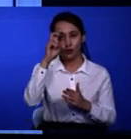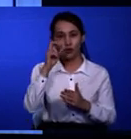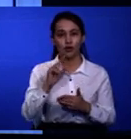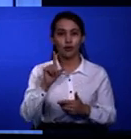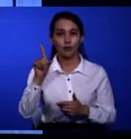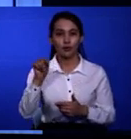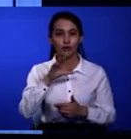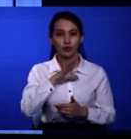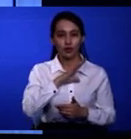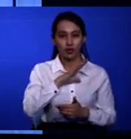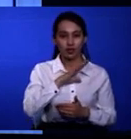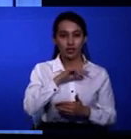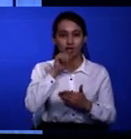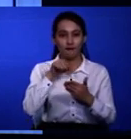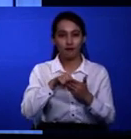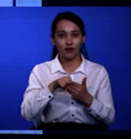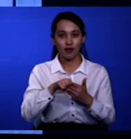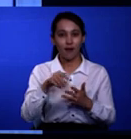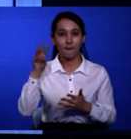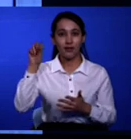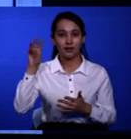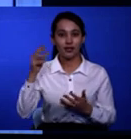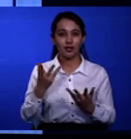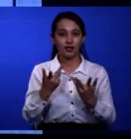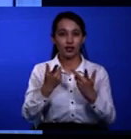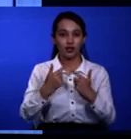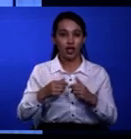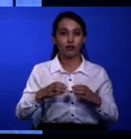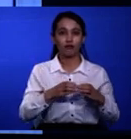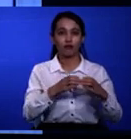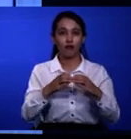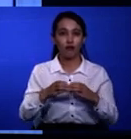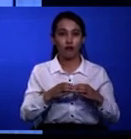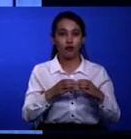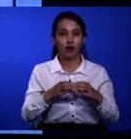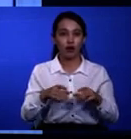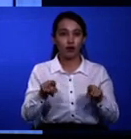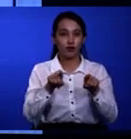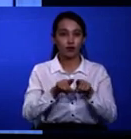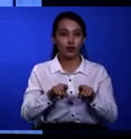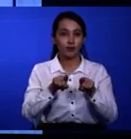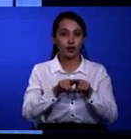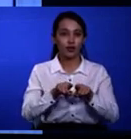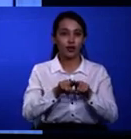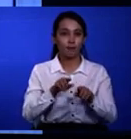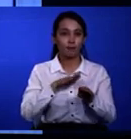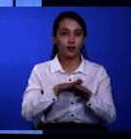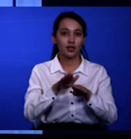a'zo bo'lishdi? Masalaning yechimini doiraviy diagrammada ifodalang.